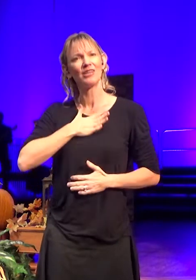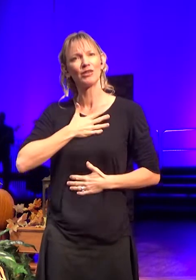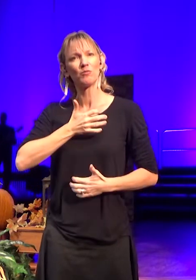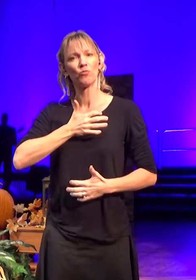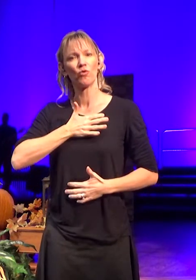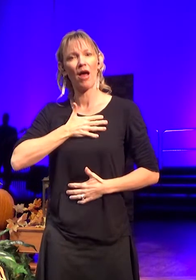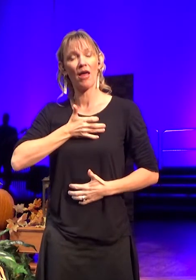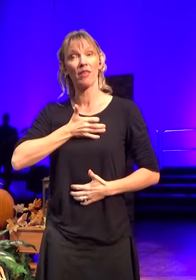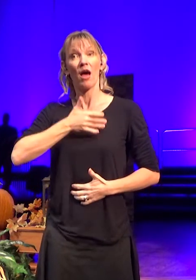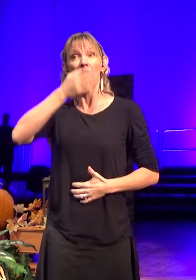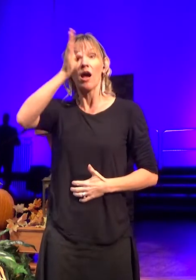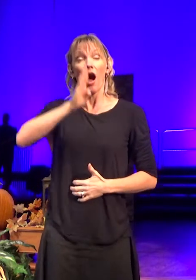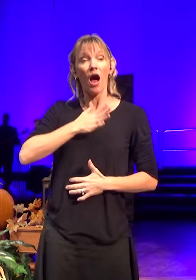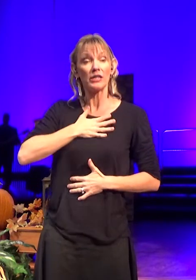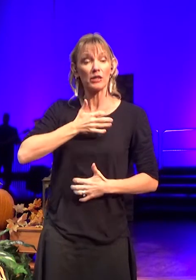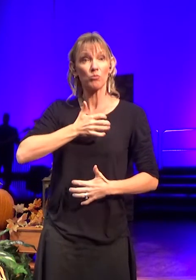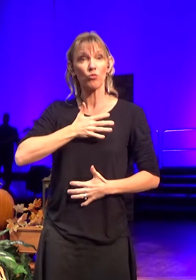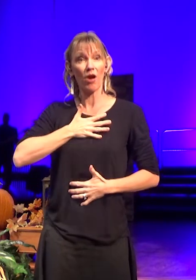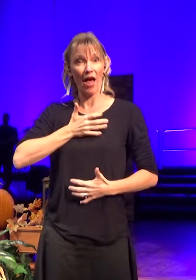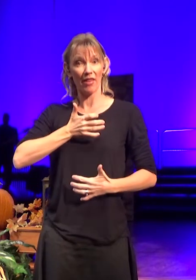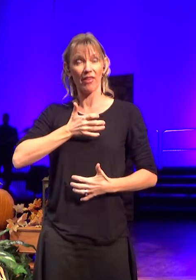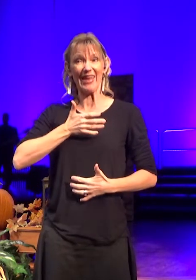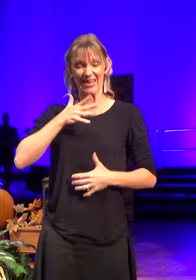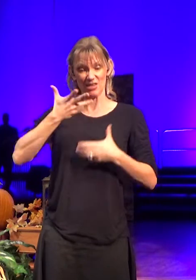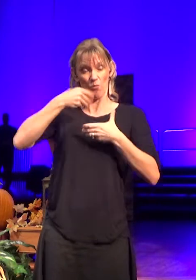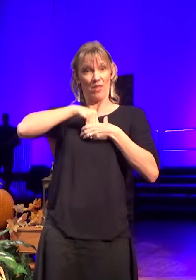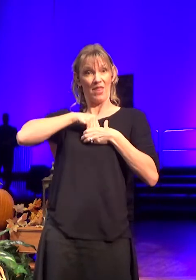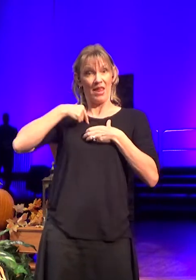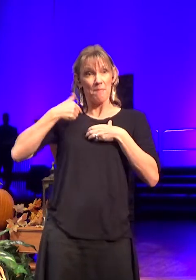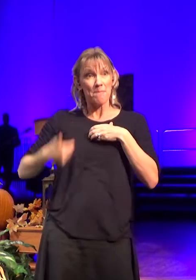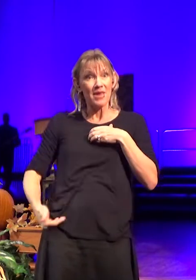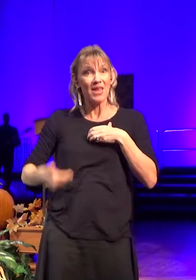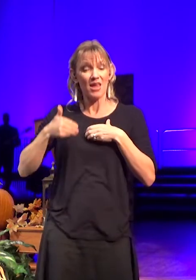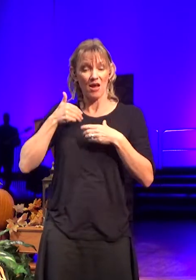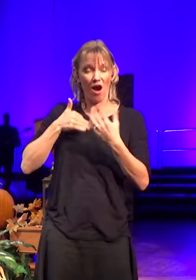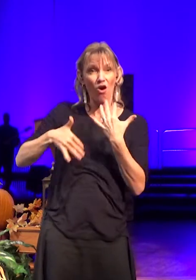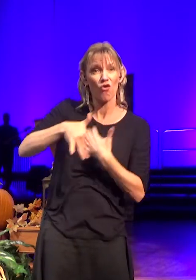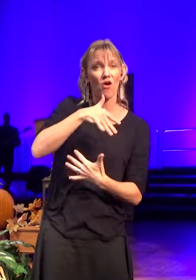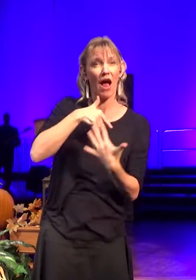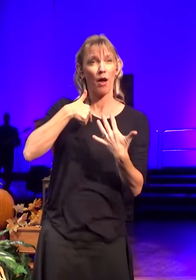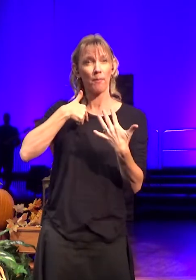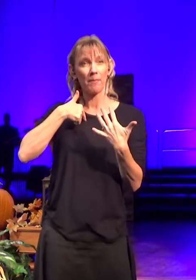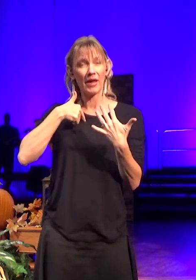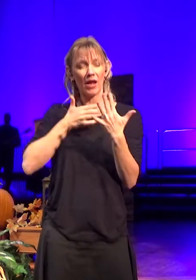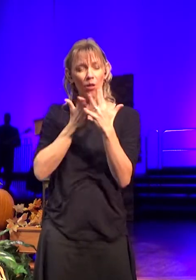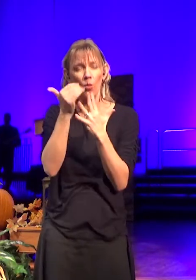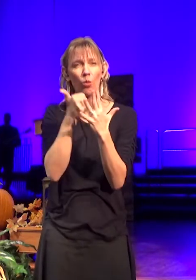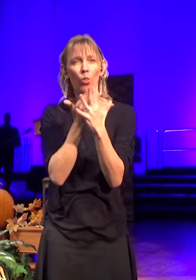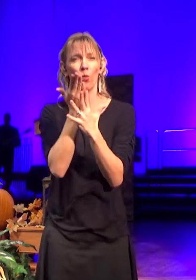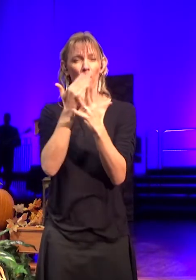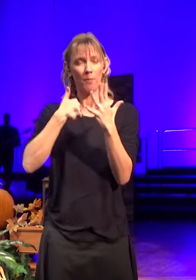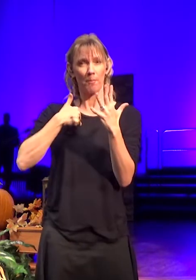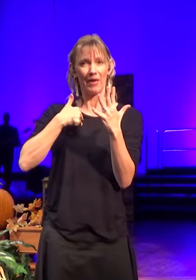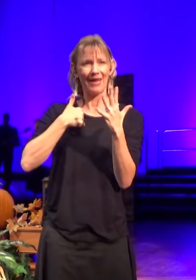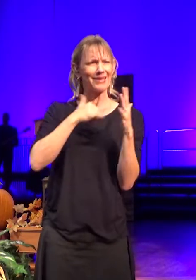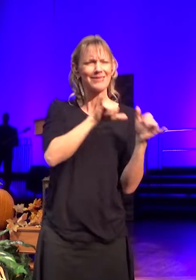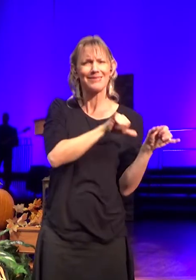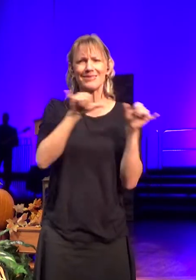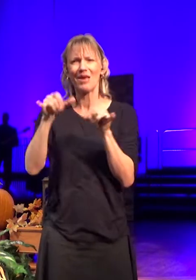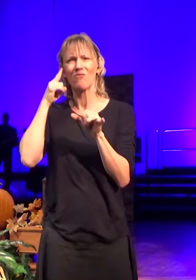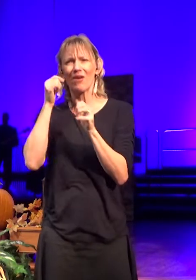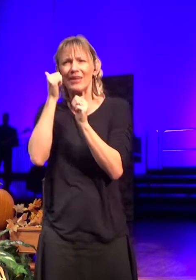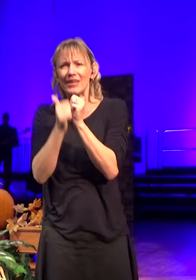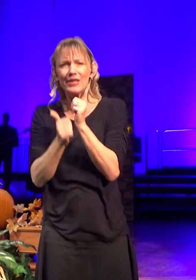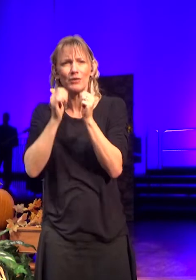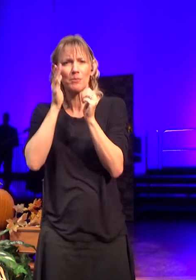And I'll also acknowledge that that breath of God moves in, through, and around me, and moves in, through, and around